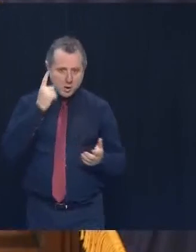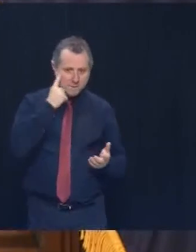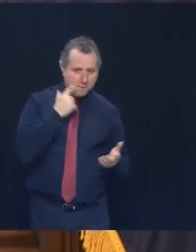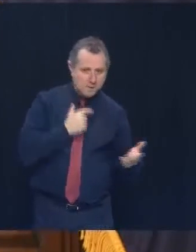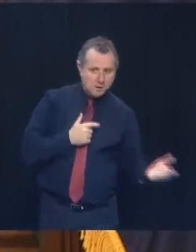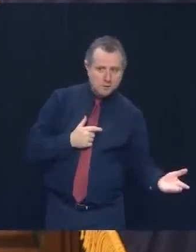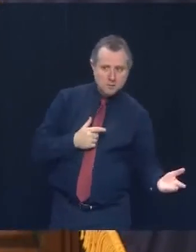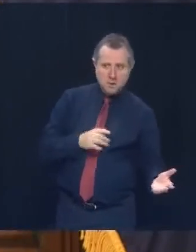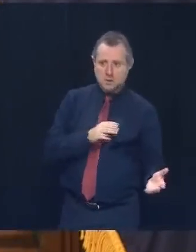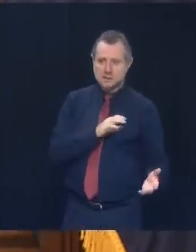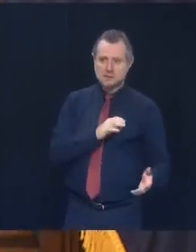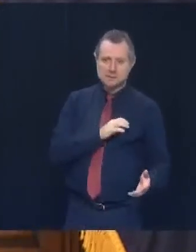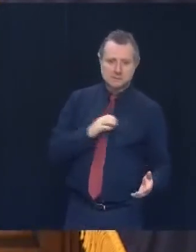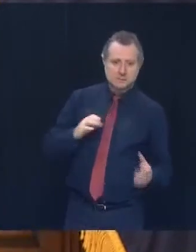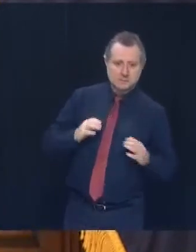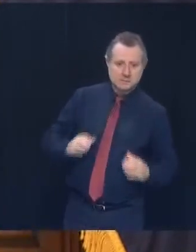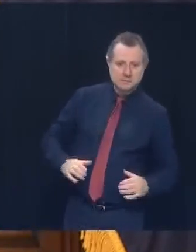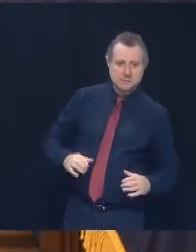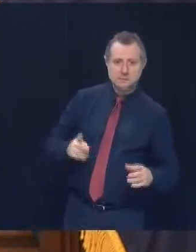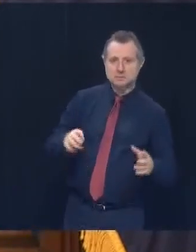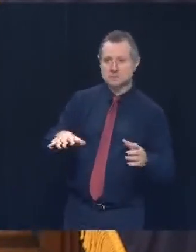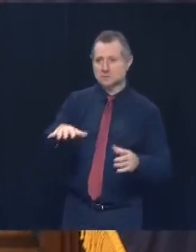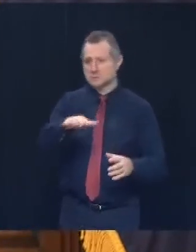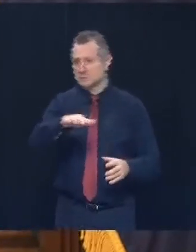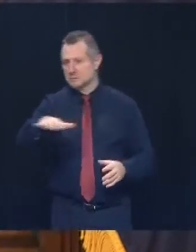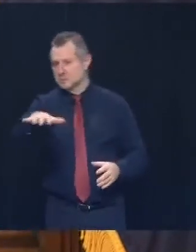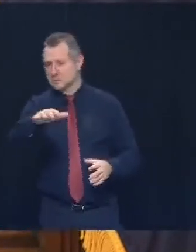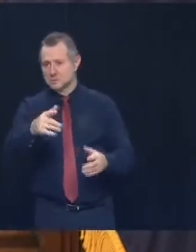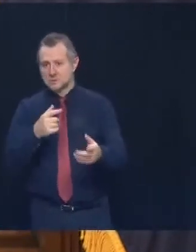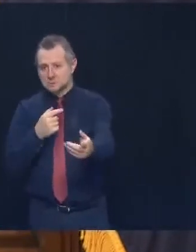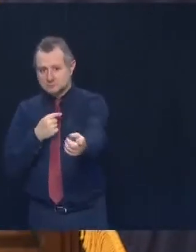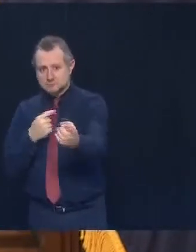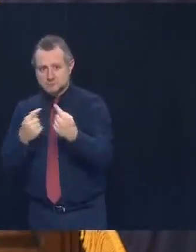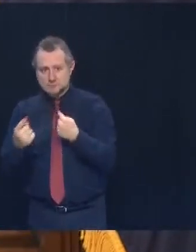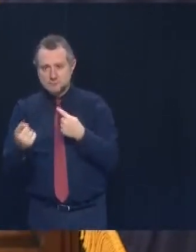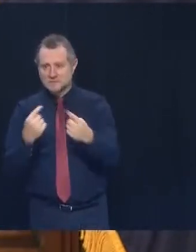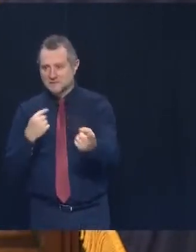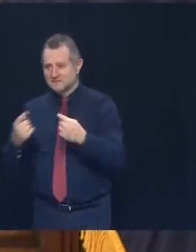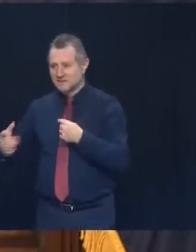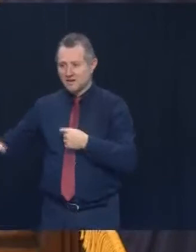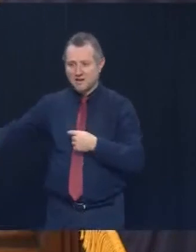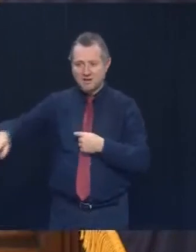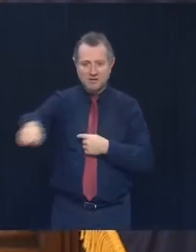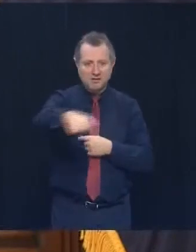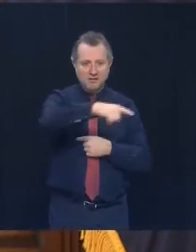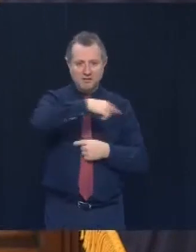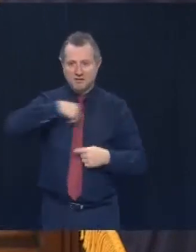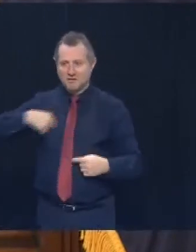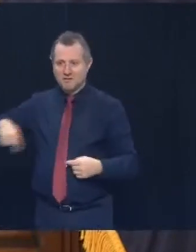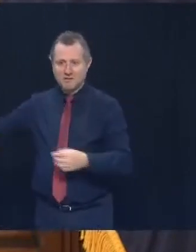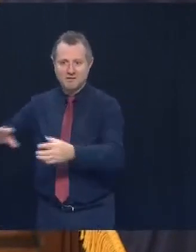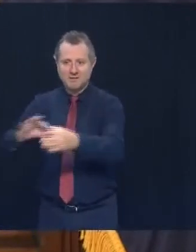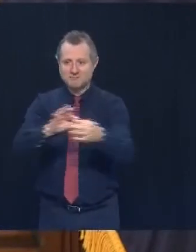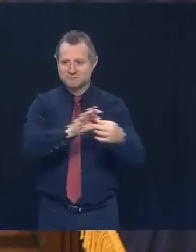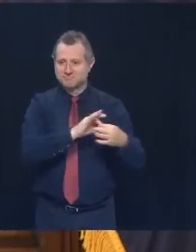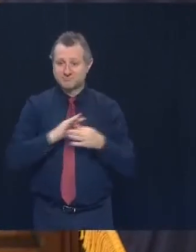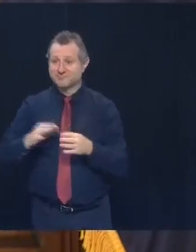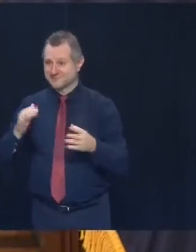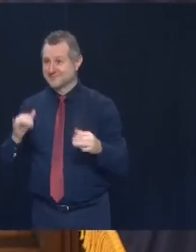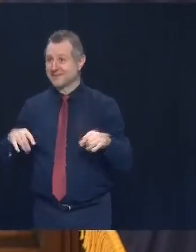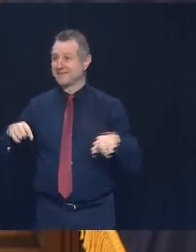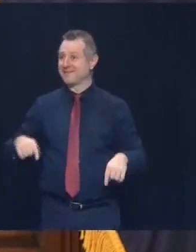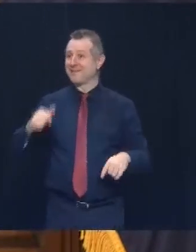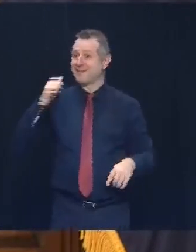citizens. And this allowed it to happen. The briefings